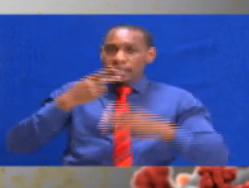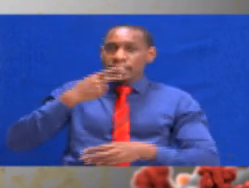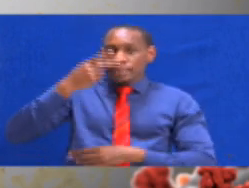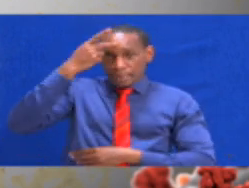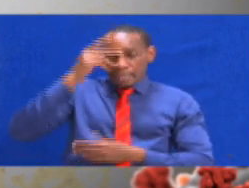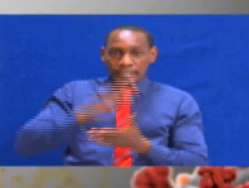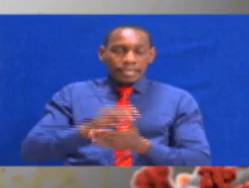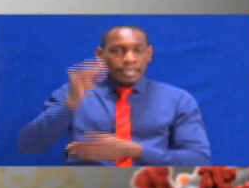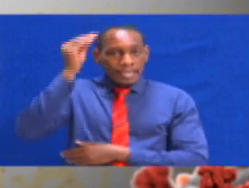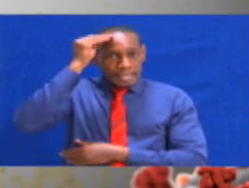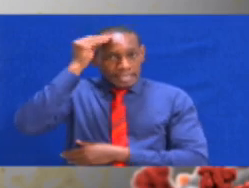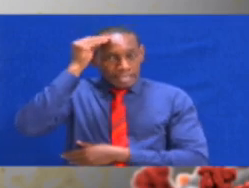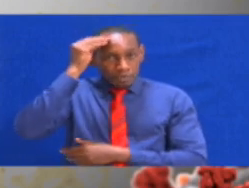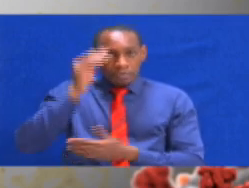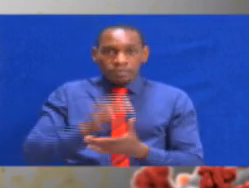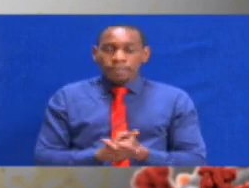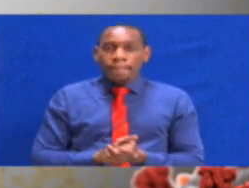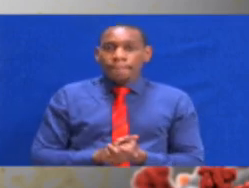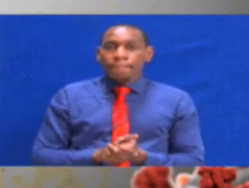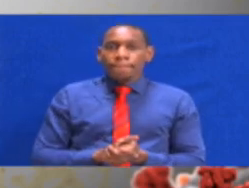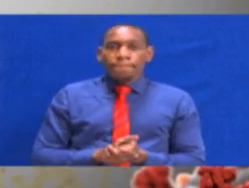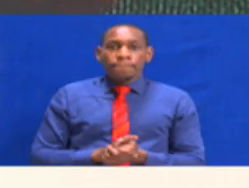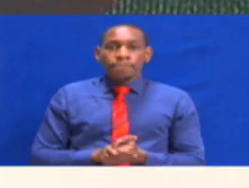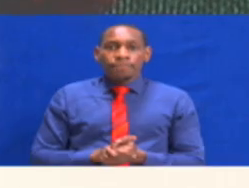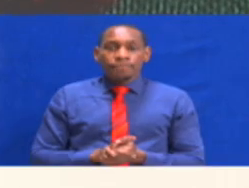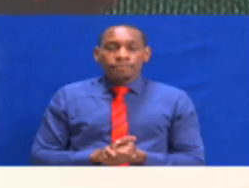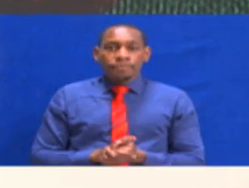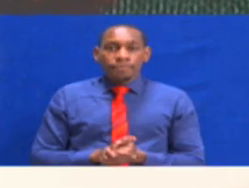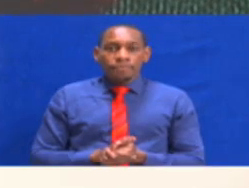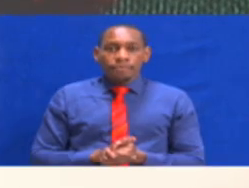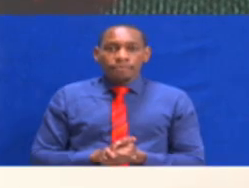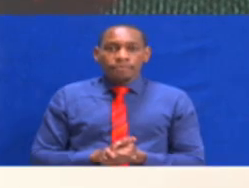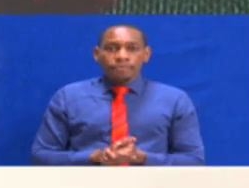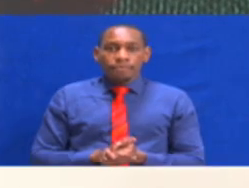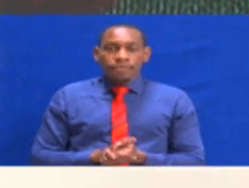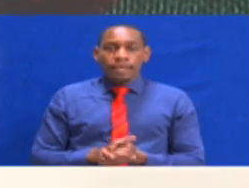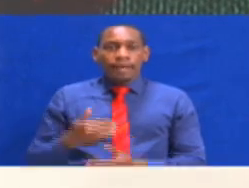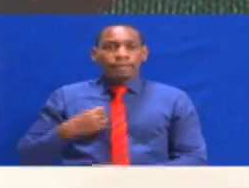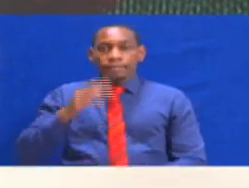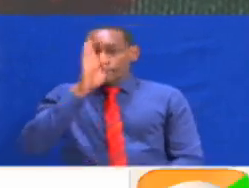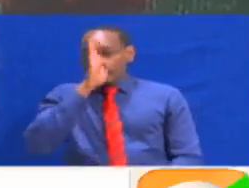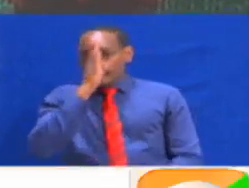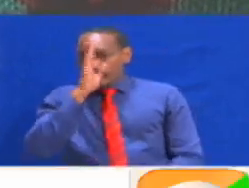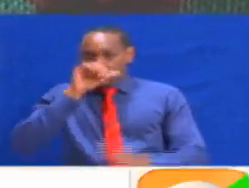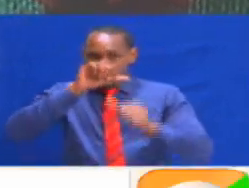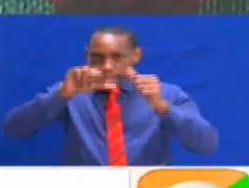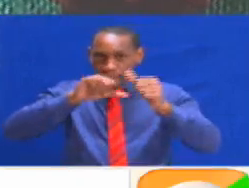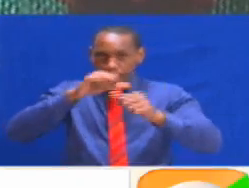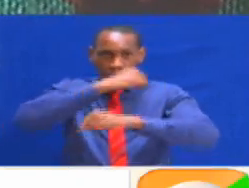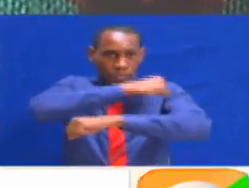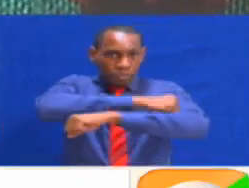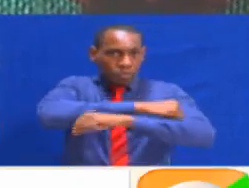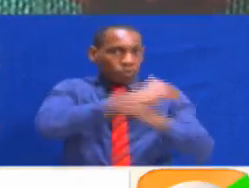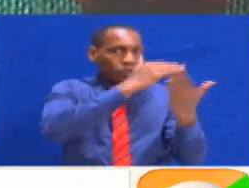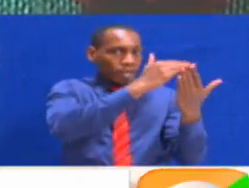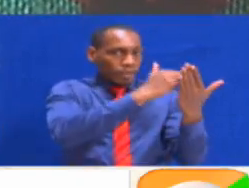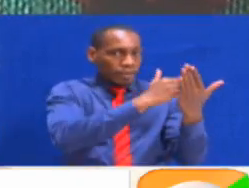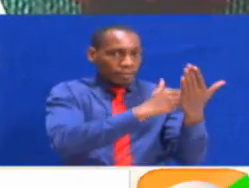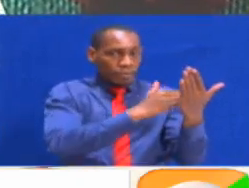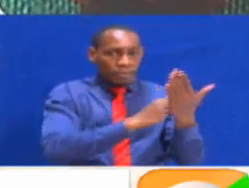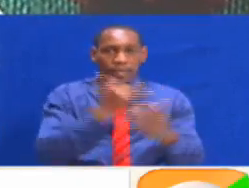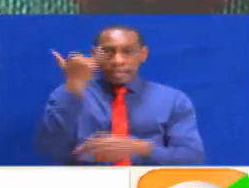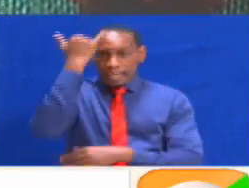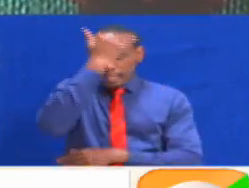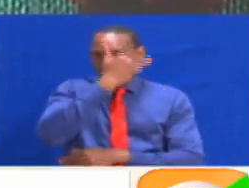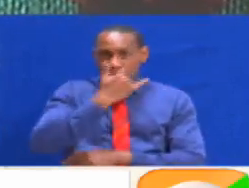have a lot of ground to cover today. But we have the uncertainty about the school calendar. And Yvonne was talking